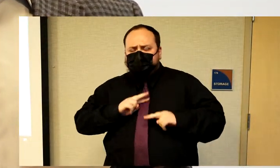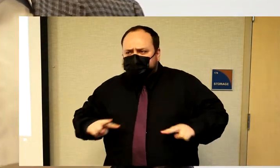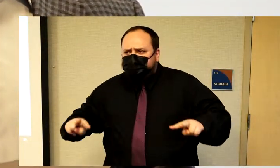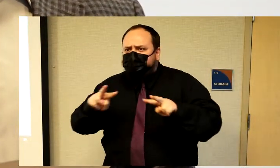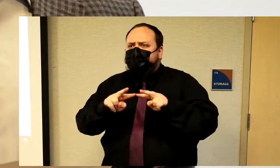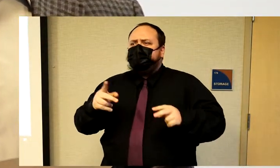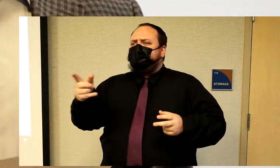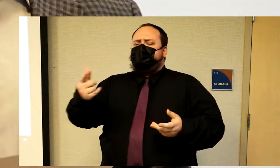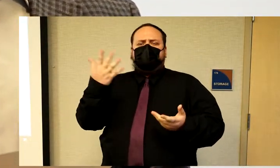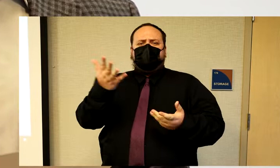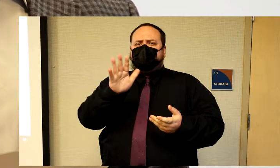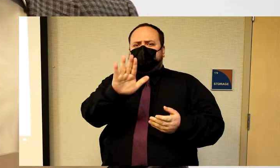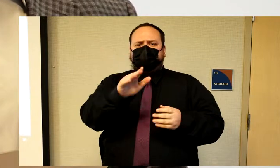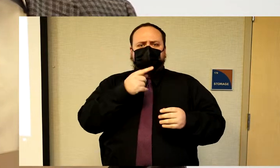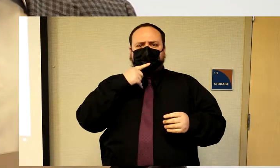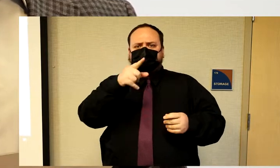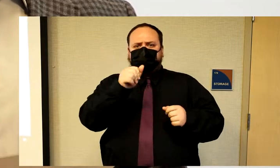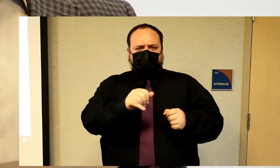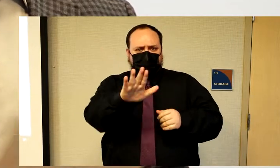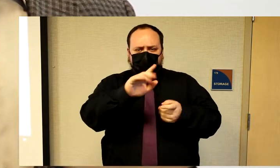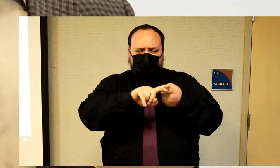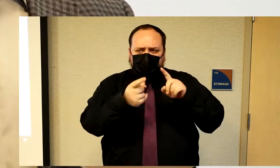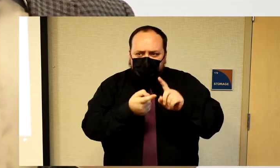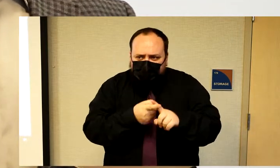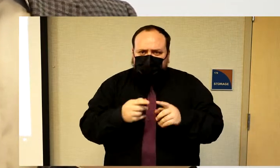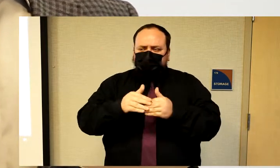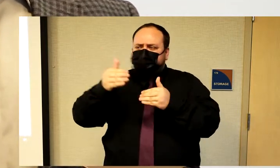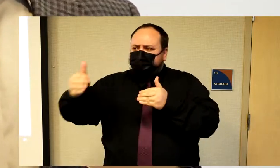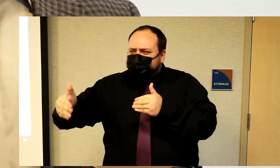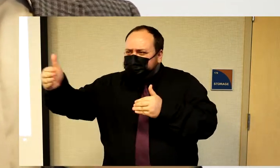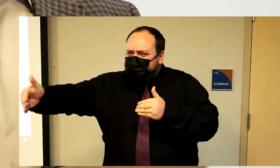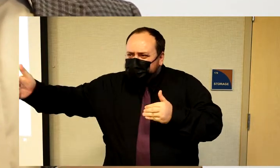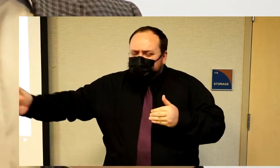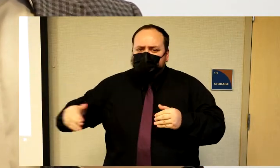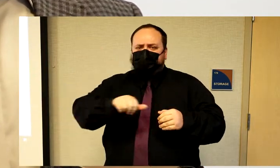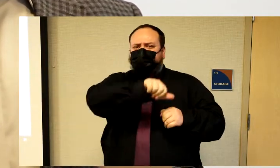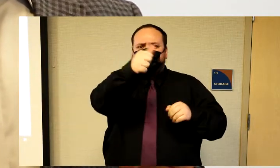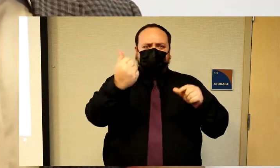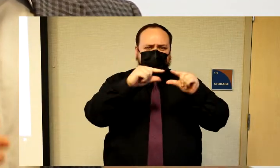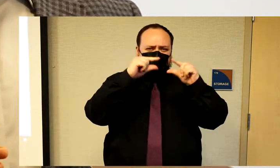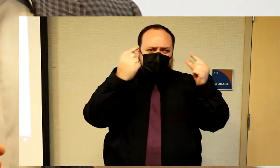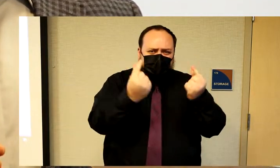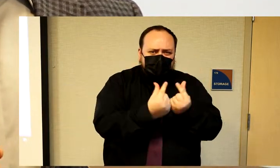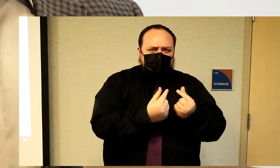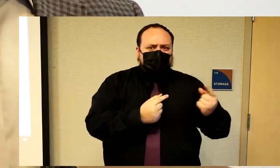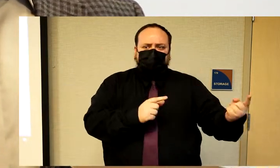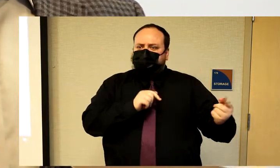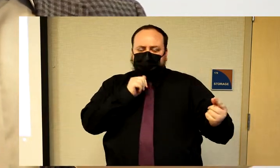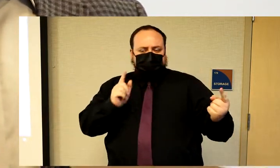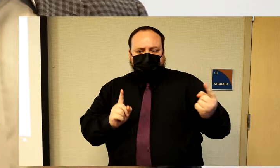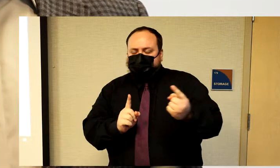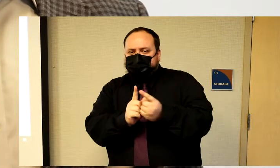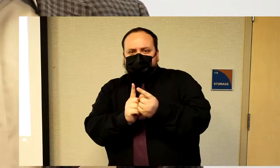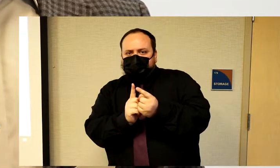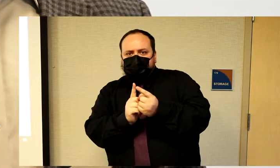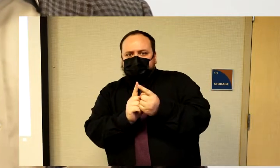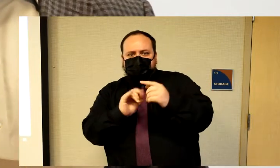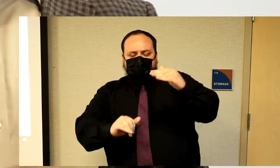And that can be neighborhoods, that can be other groups that don't meet the threshold